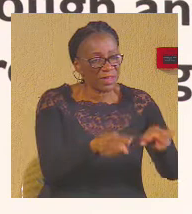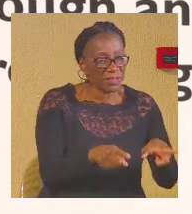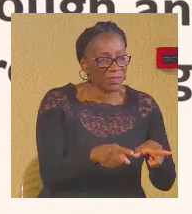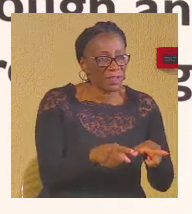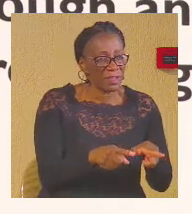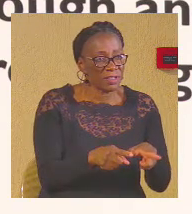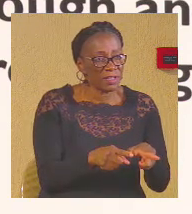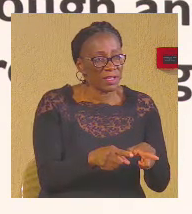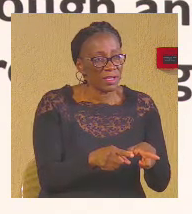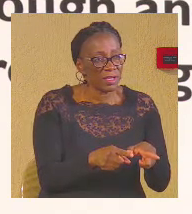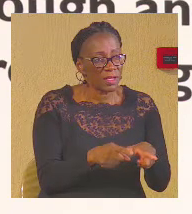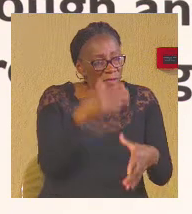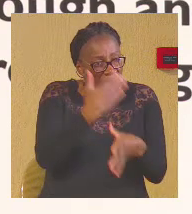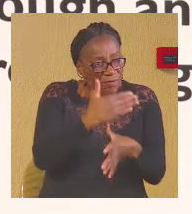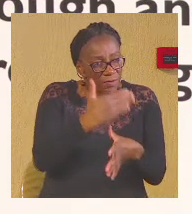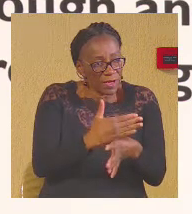be